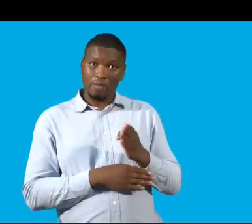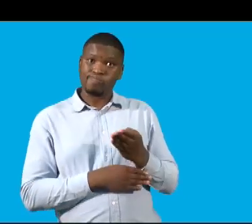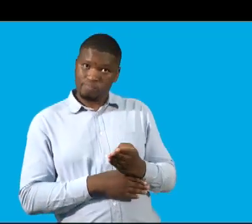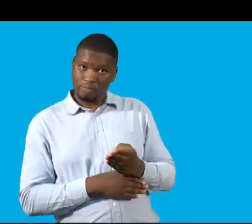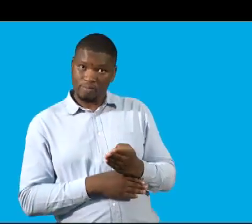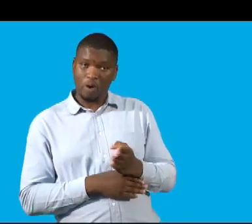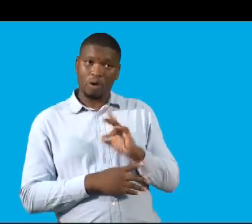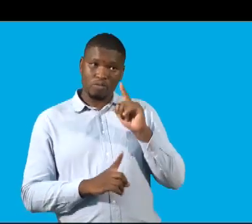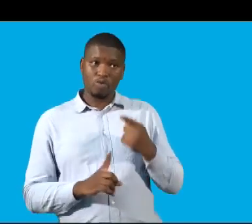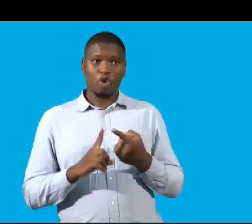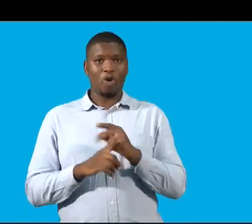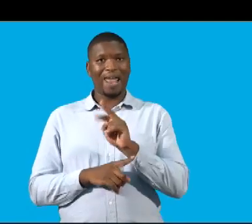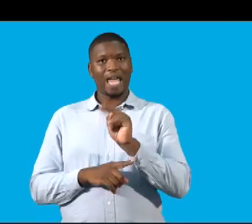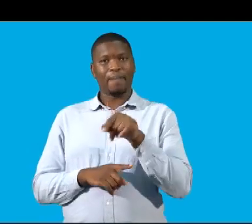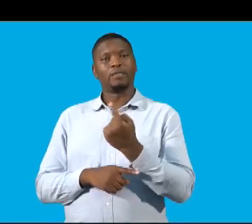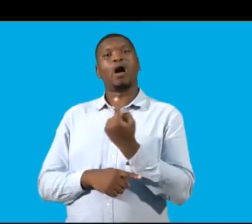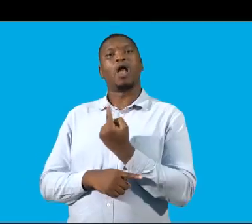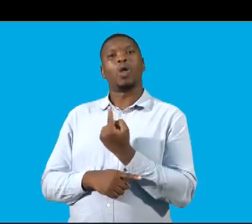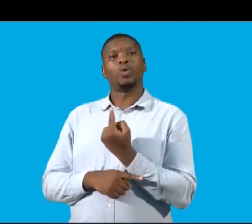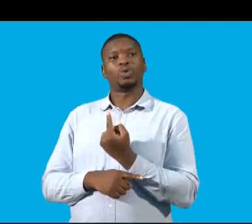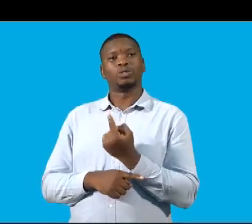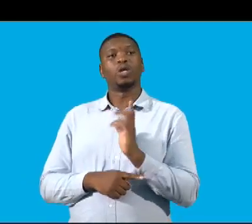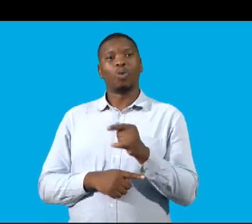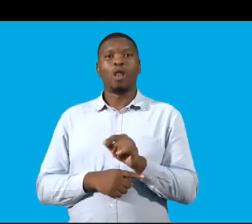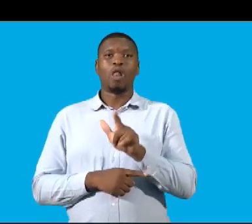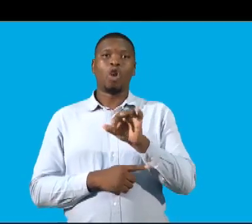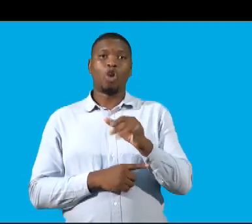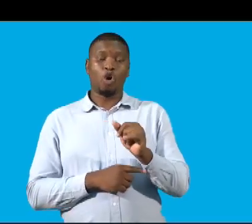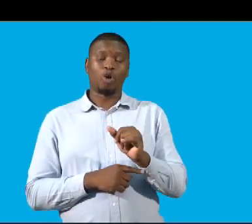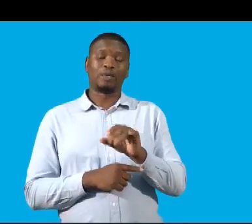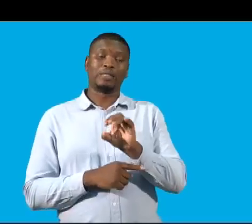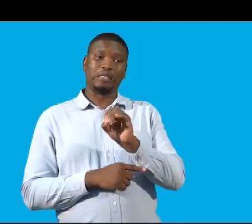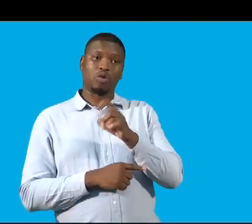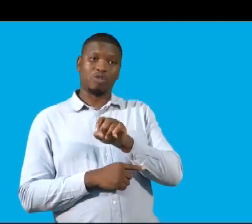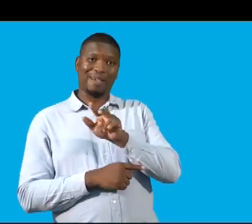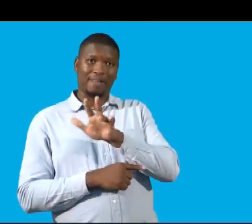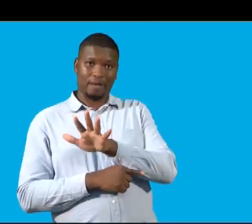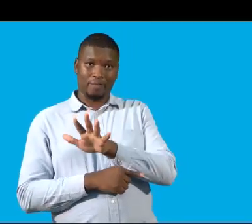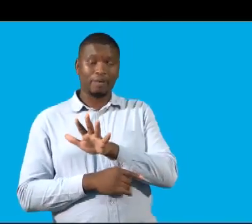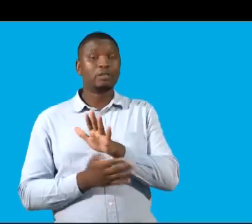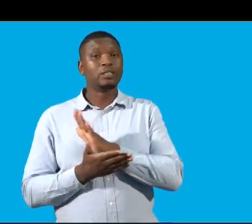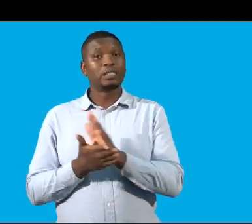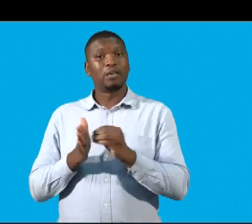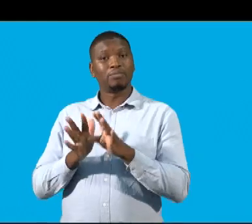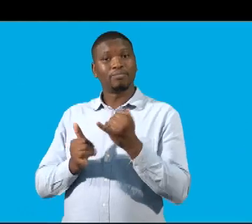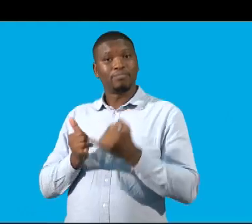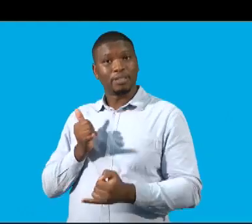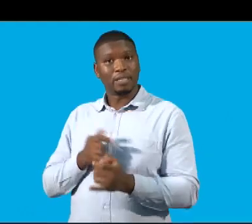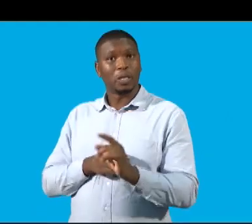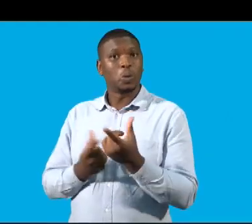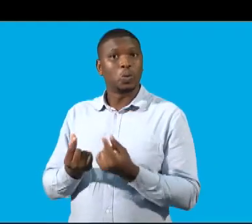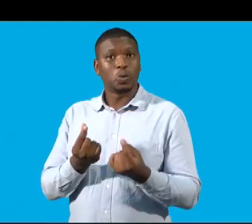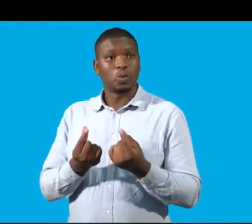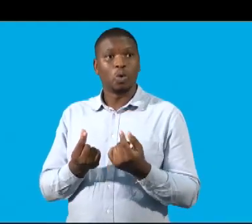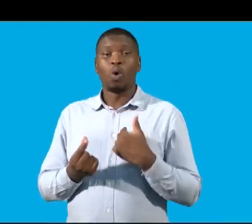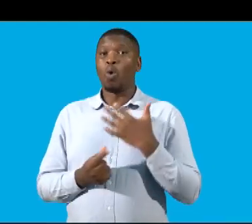our n from being alone, and that is the log 0.85. Now, a common mistake here is